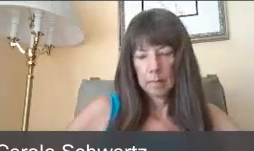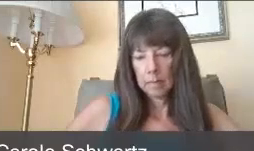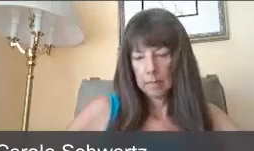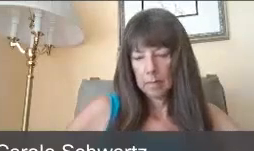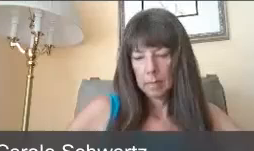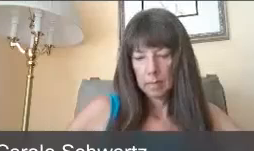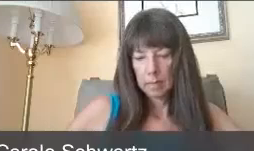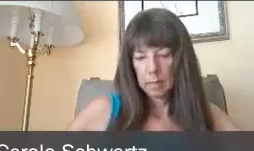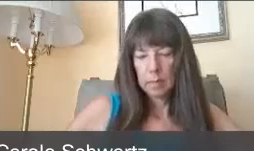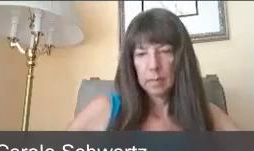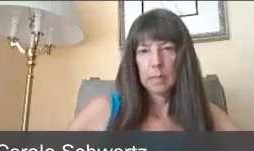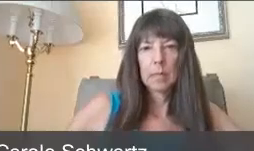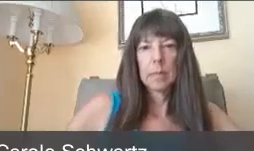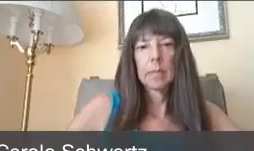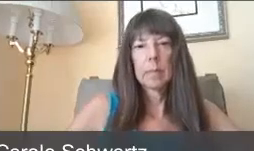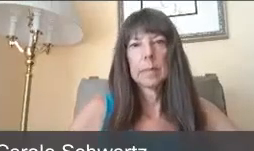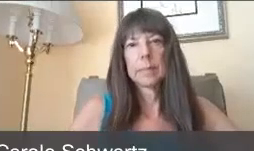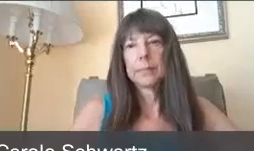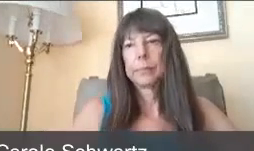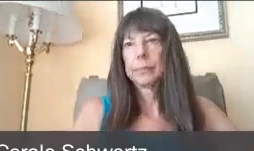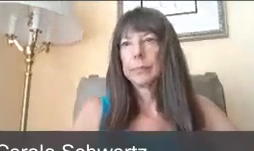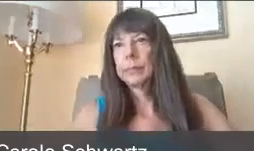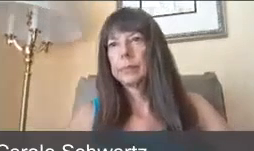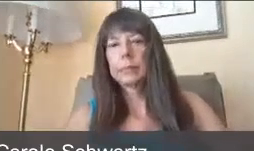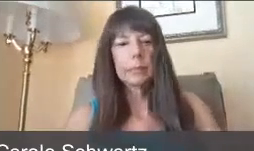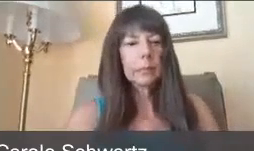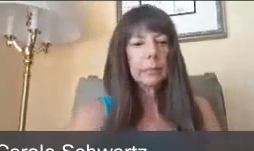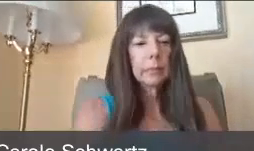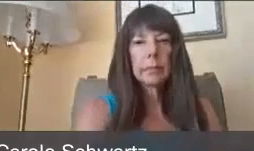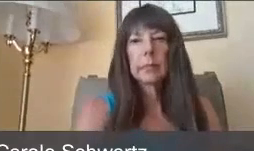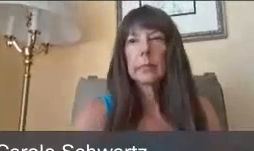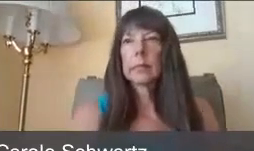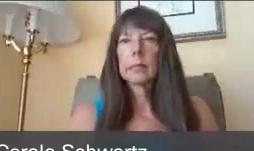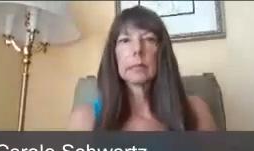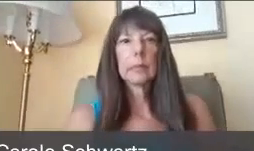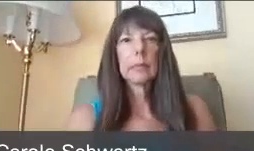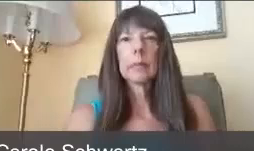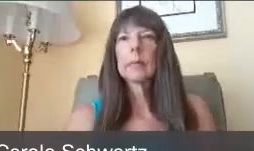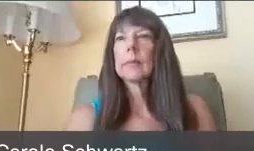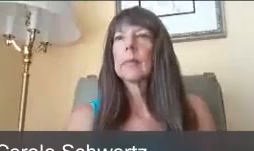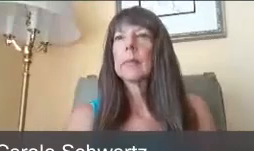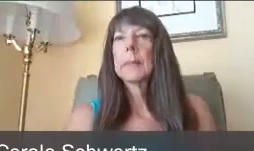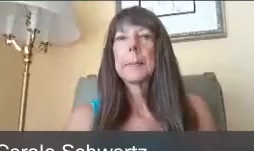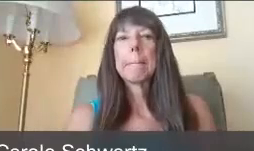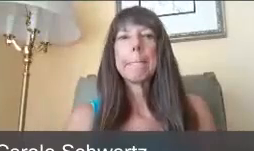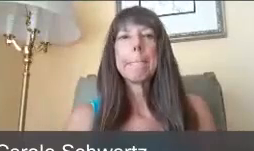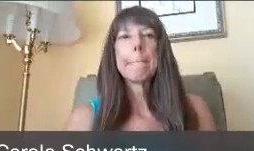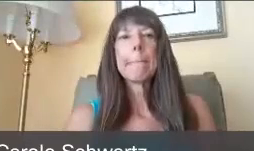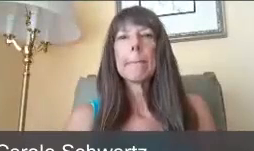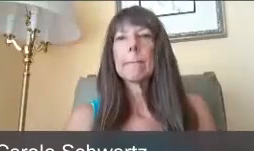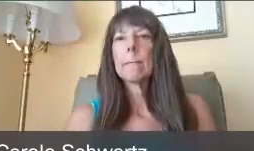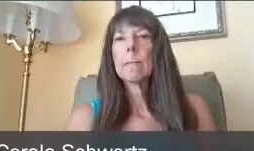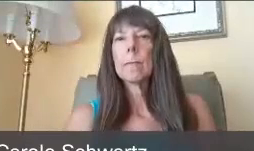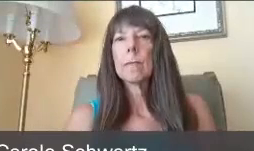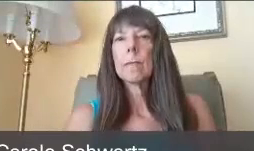the responses from the participant patients was, how do I connect with my family? What